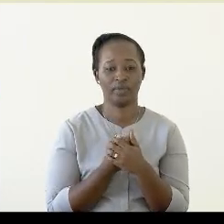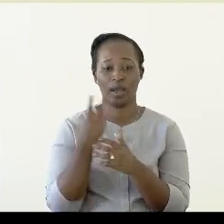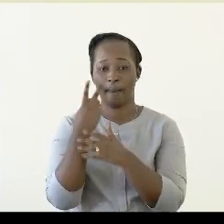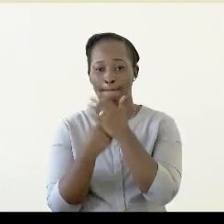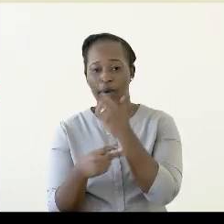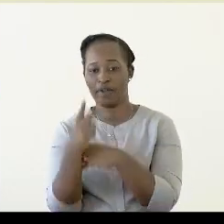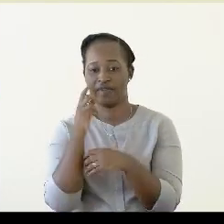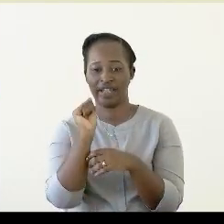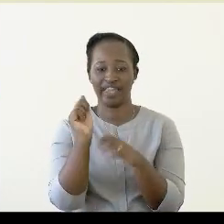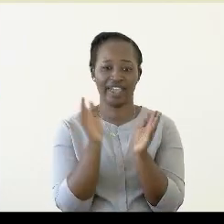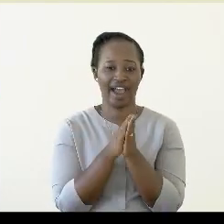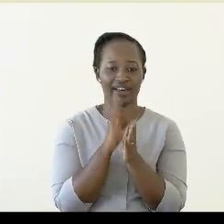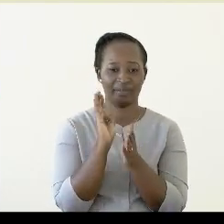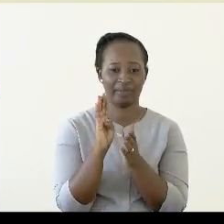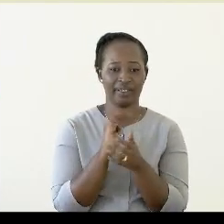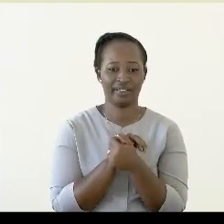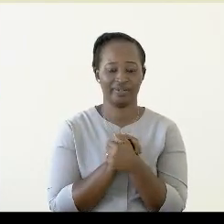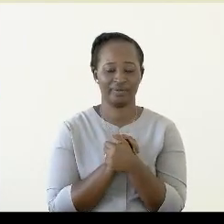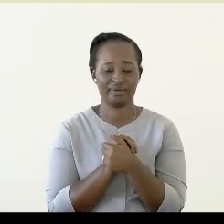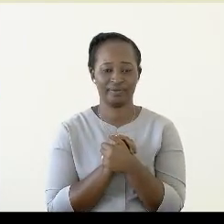Both A and B.